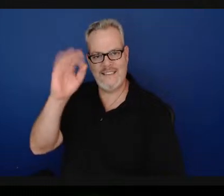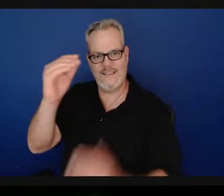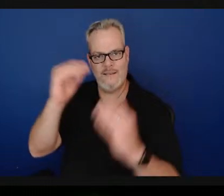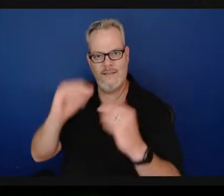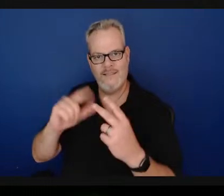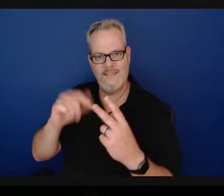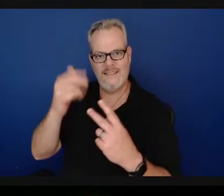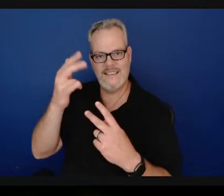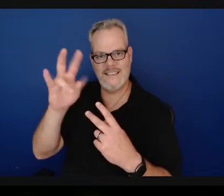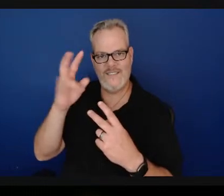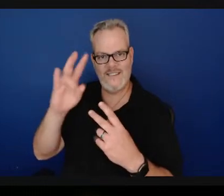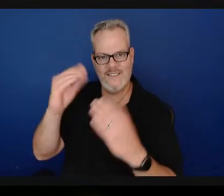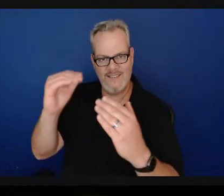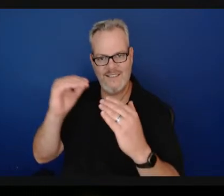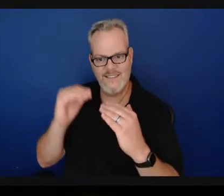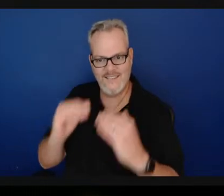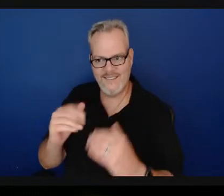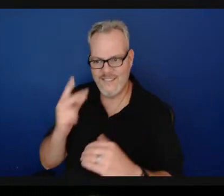VOG has been